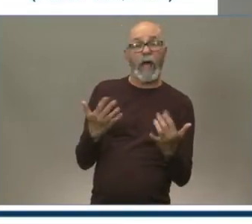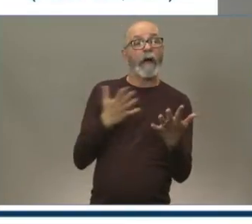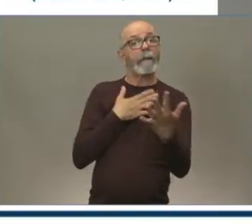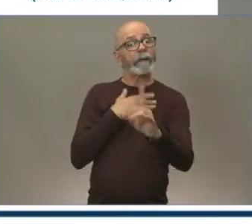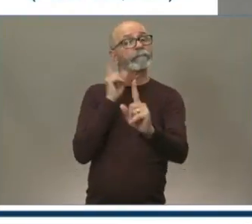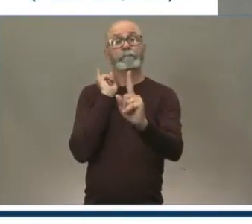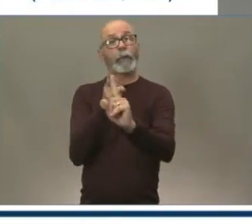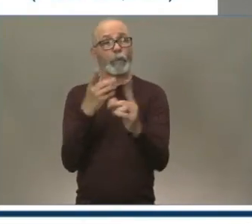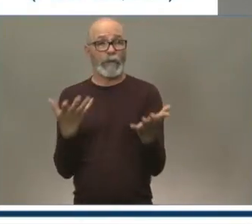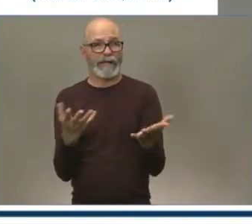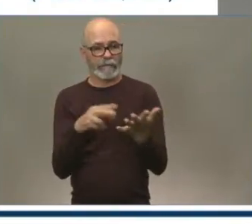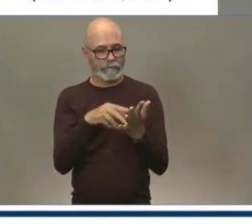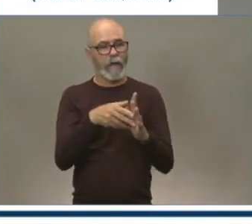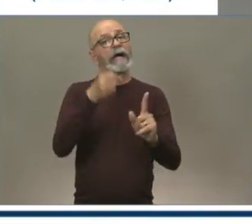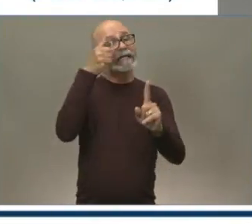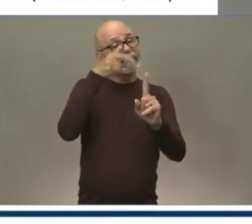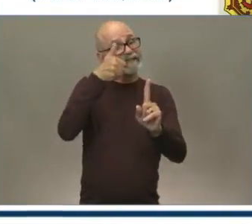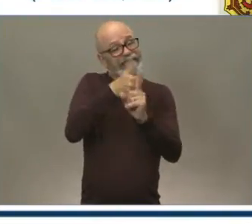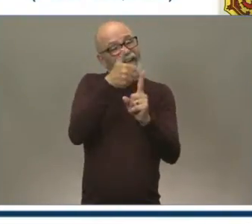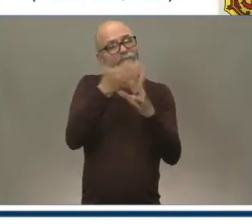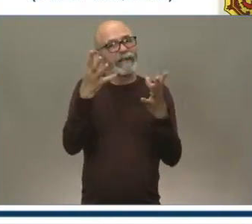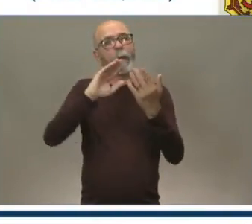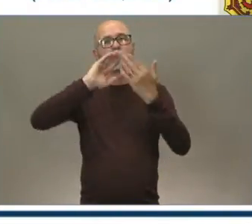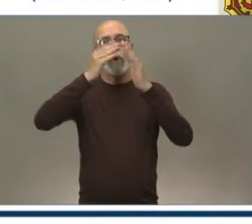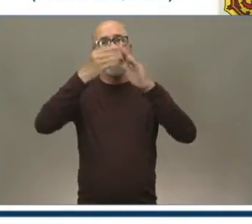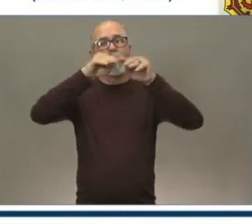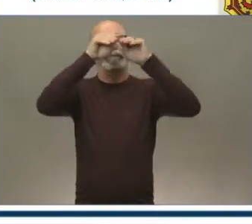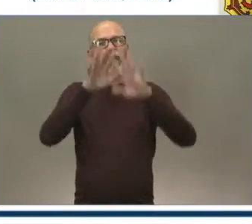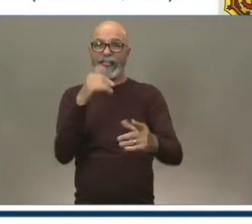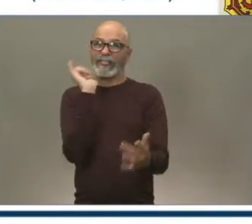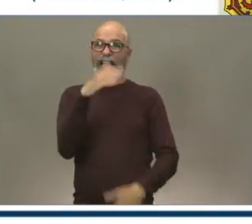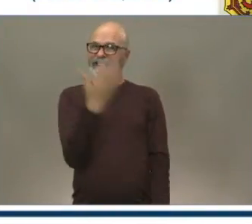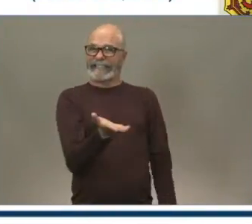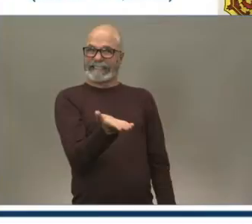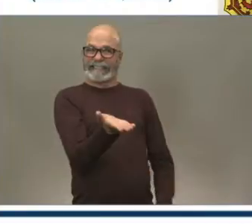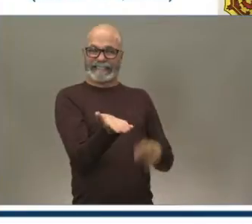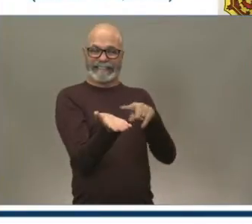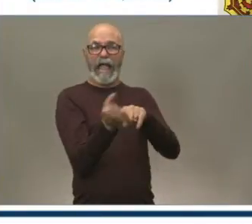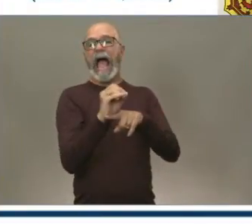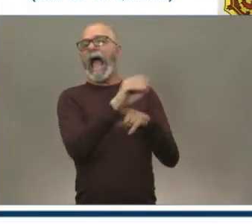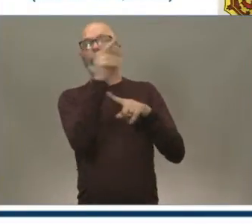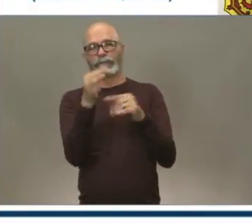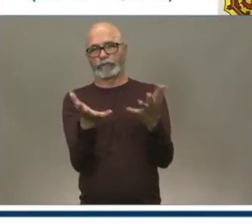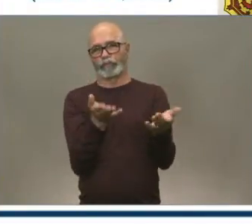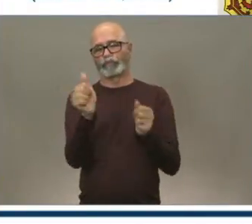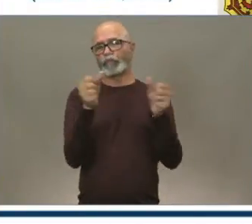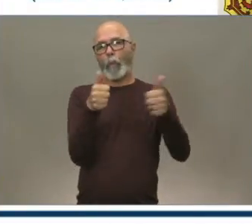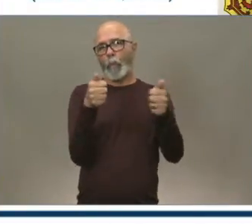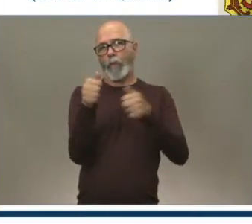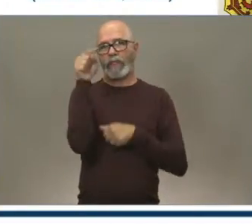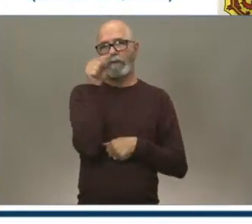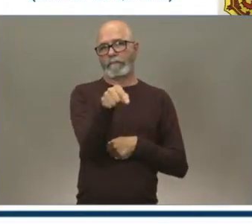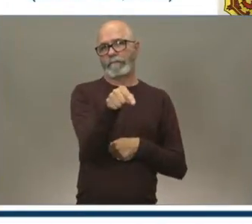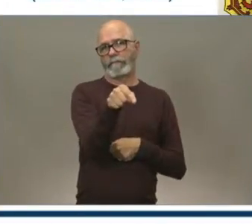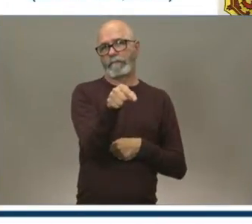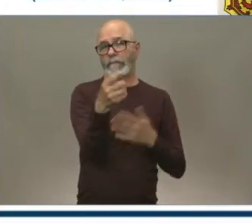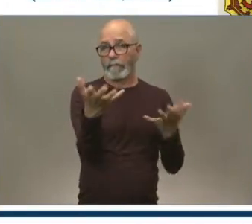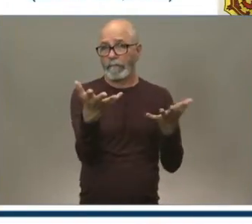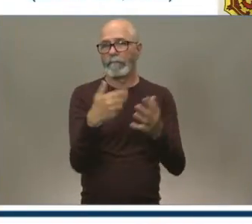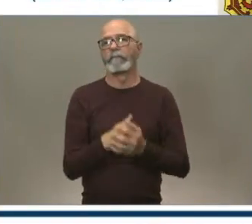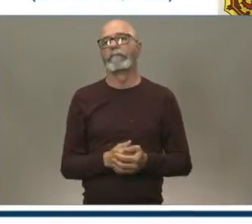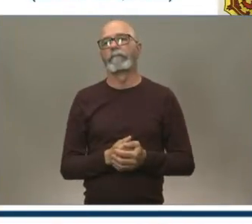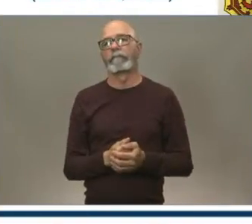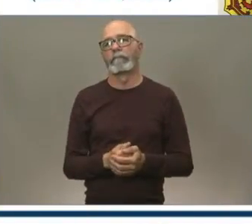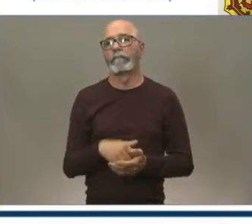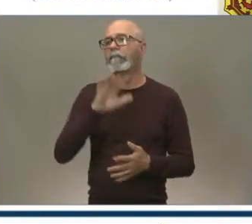back under control. Go ahead with your follow-up, Sean. And Dr. Strang, you mentioned the variants and how that